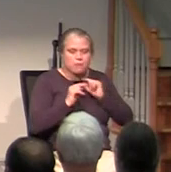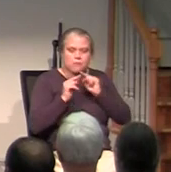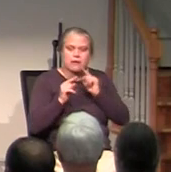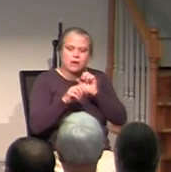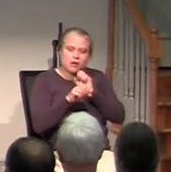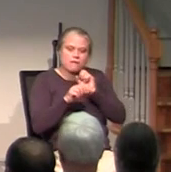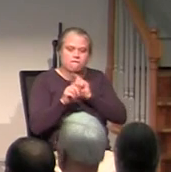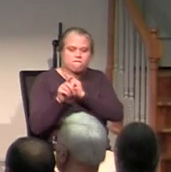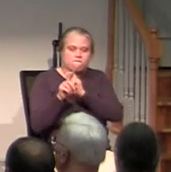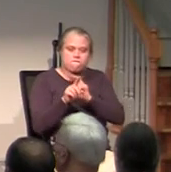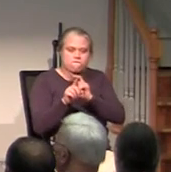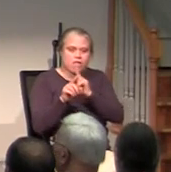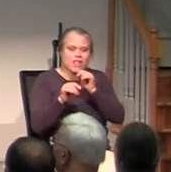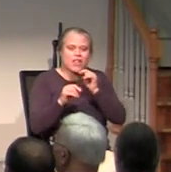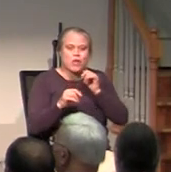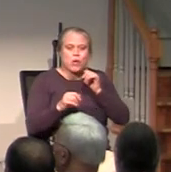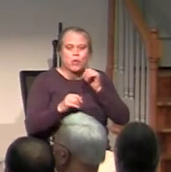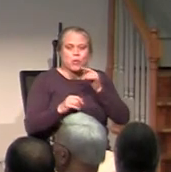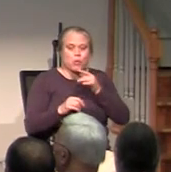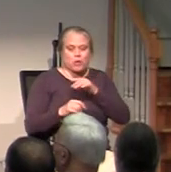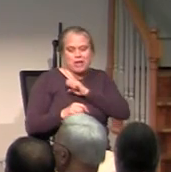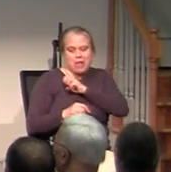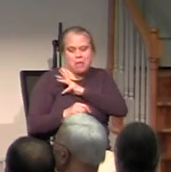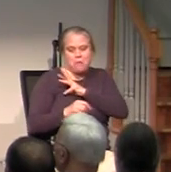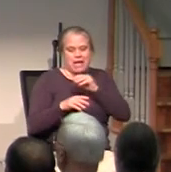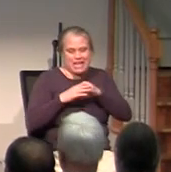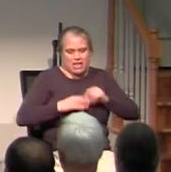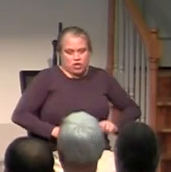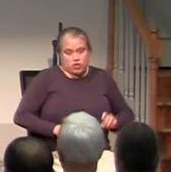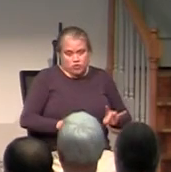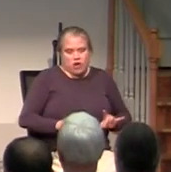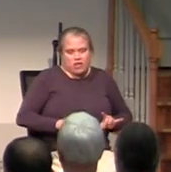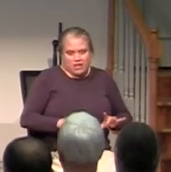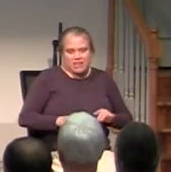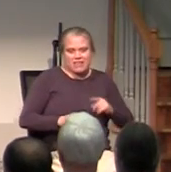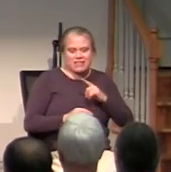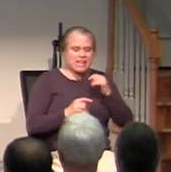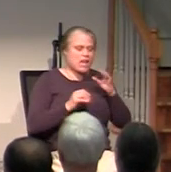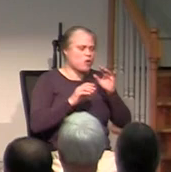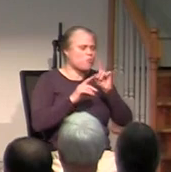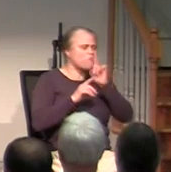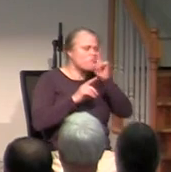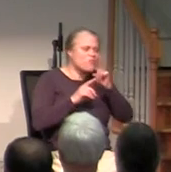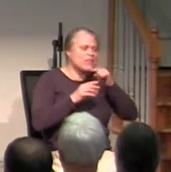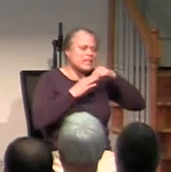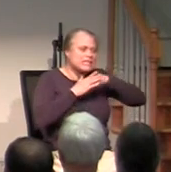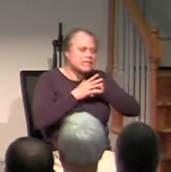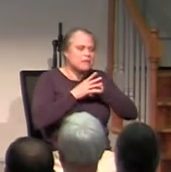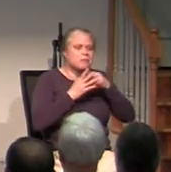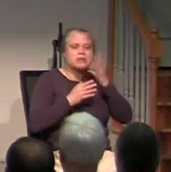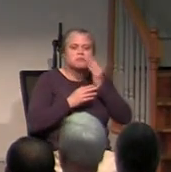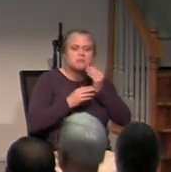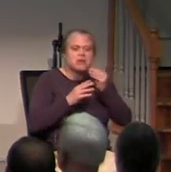with Ellen White, Australia. And he was one who received a rich blessing at Minneapolis.